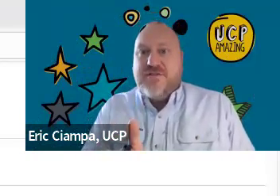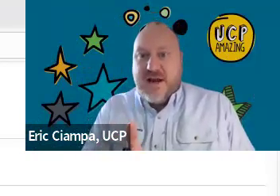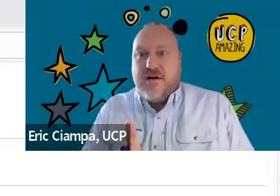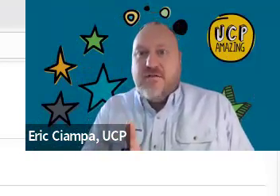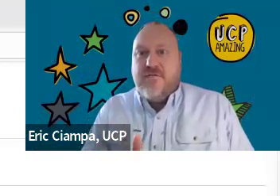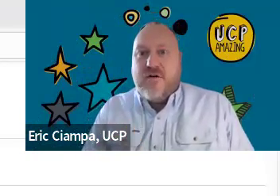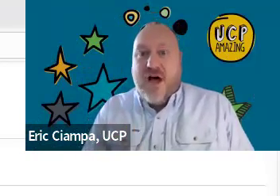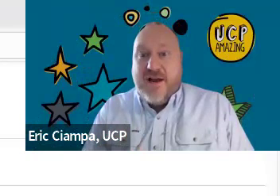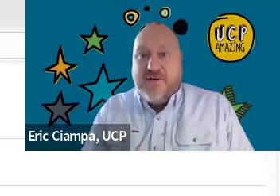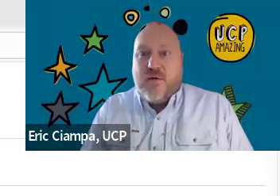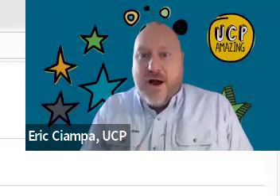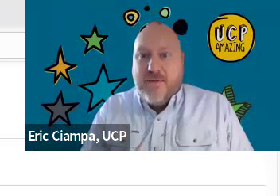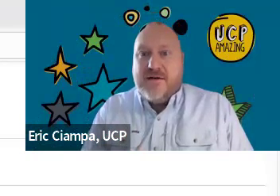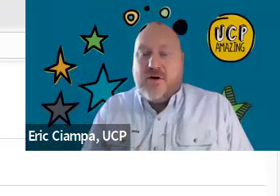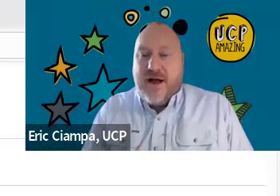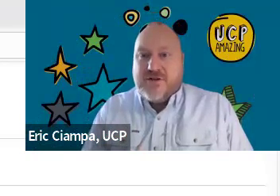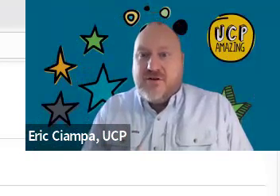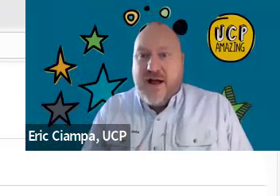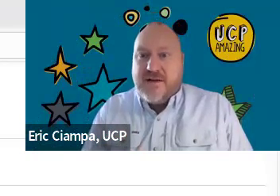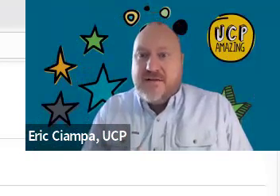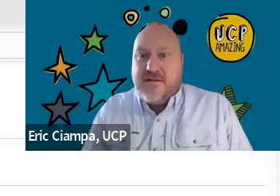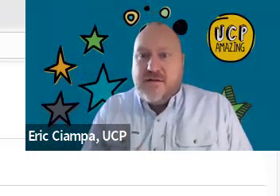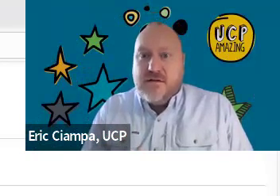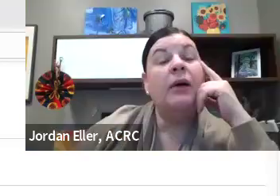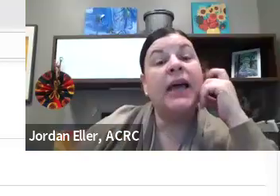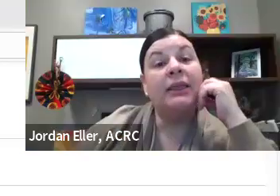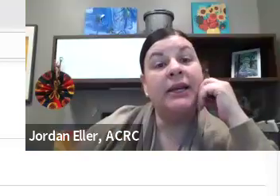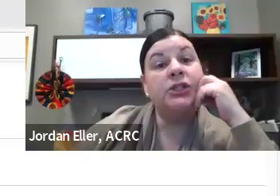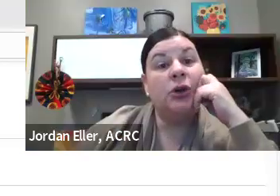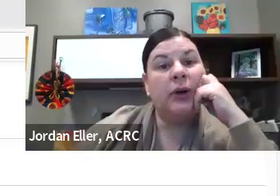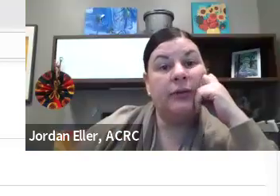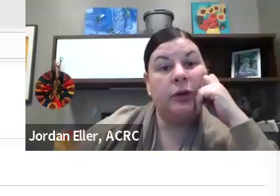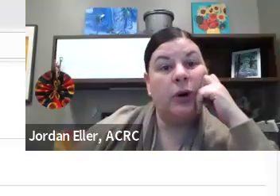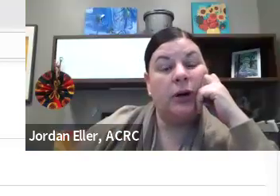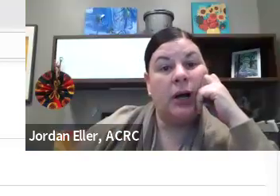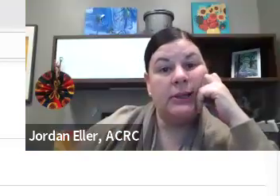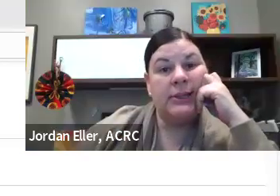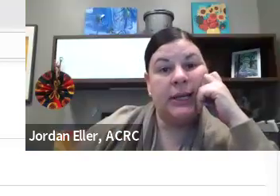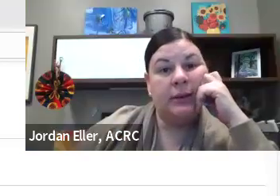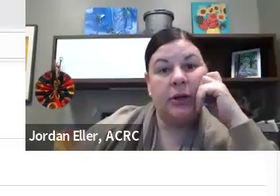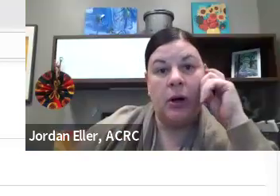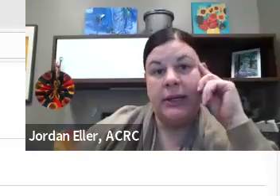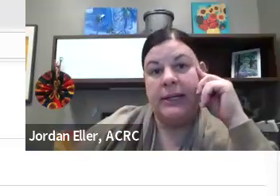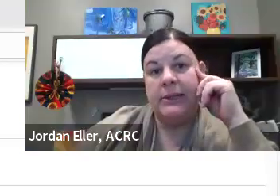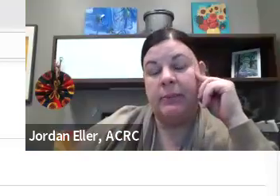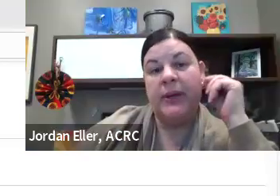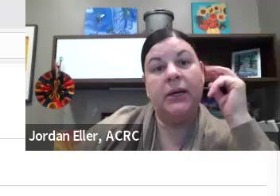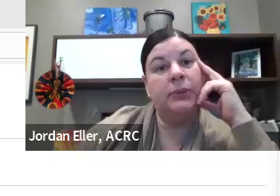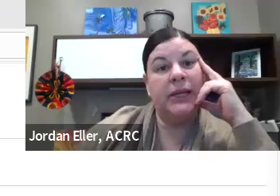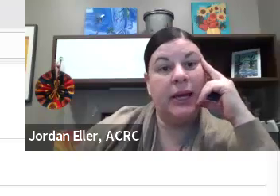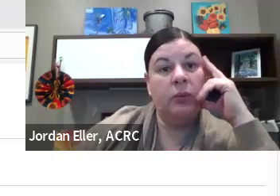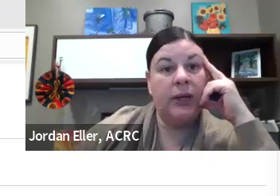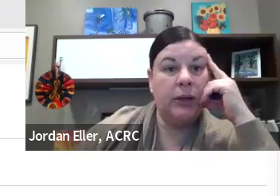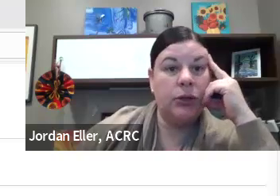the regional center for the audit requirement correction, correct? Yeah, let us know if you are not seeing that your audit has